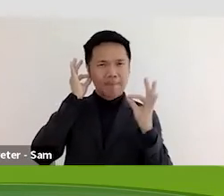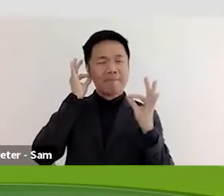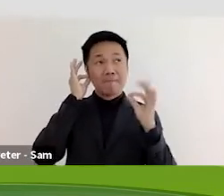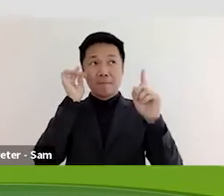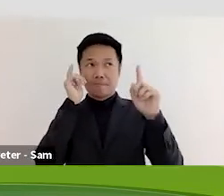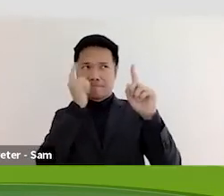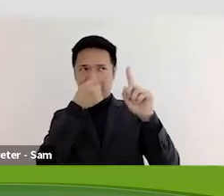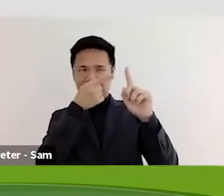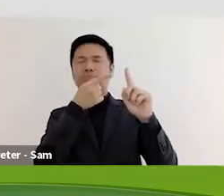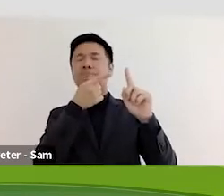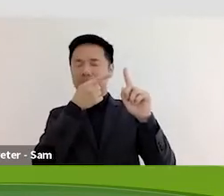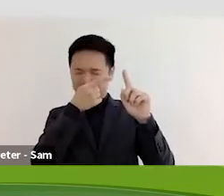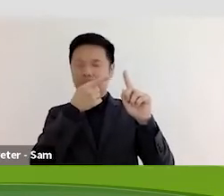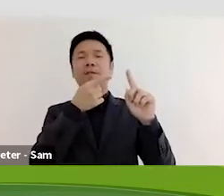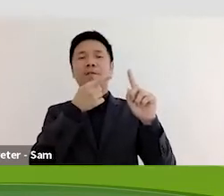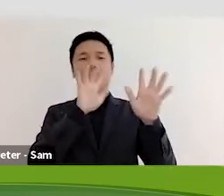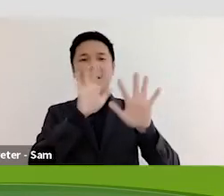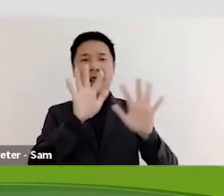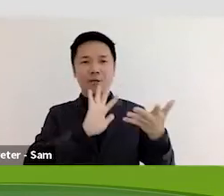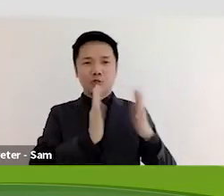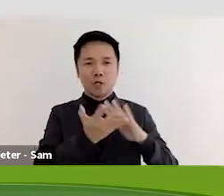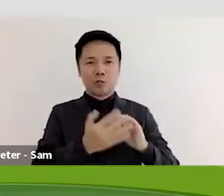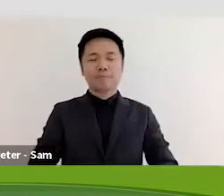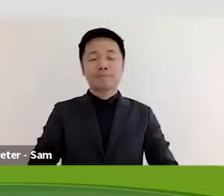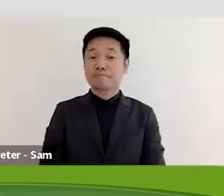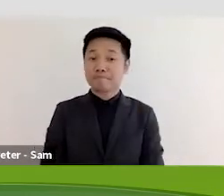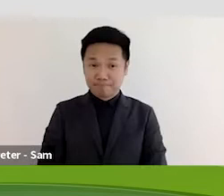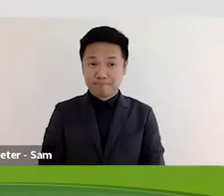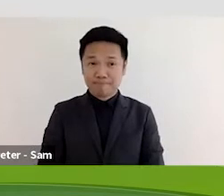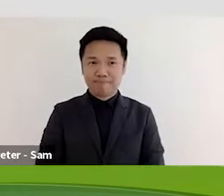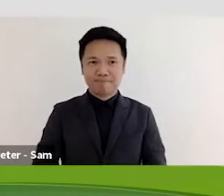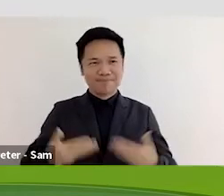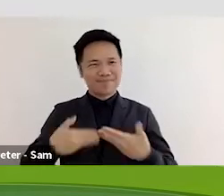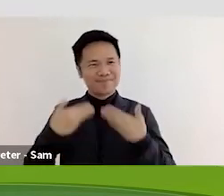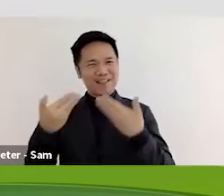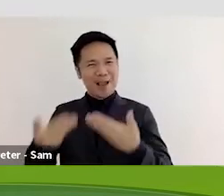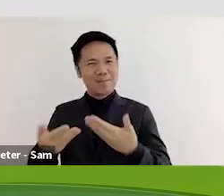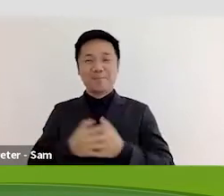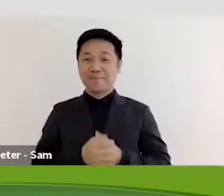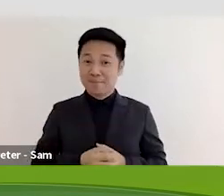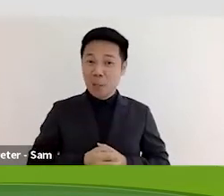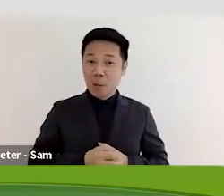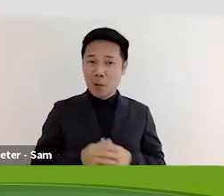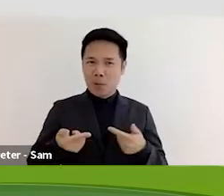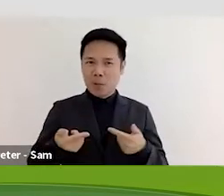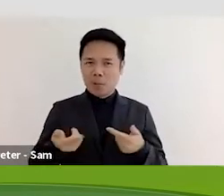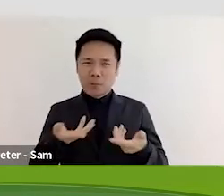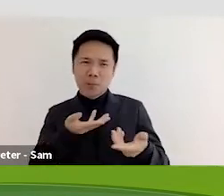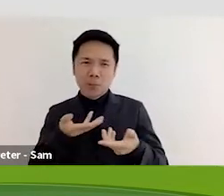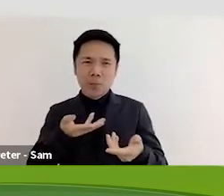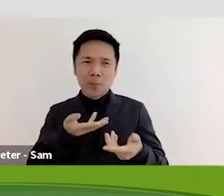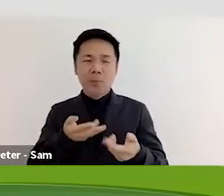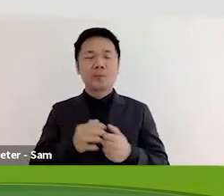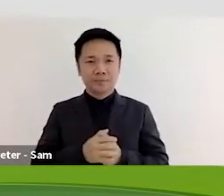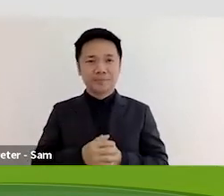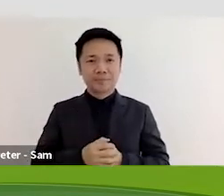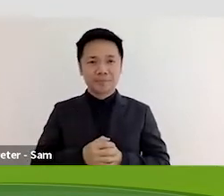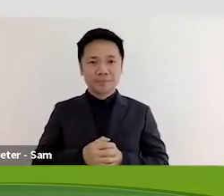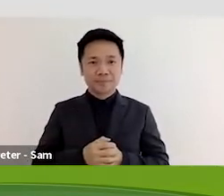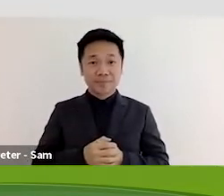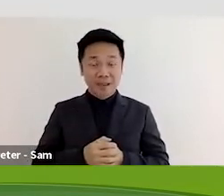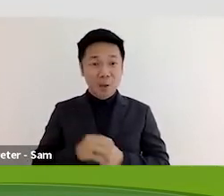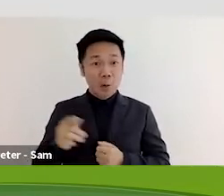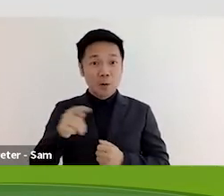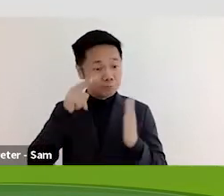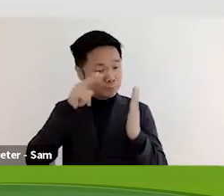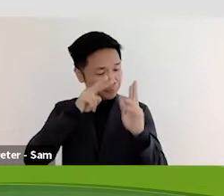now. I'm therefore very much looking forward to this session, in particular, where we'll review the recommendations